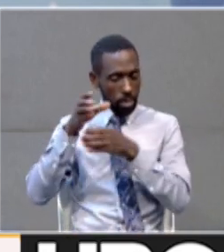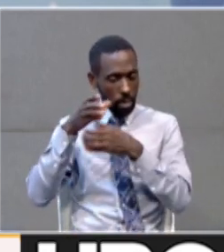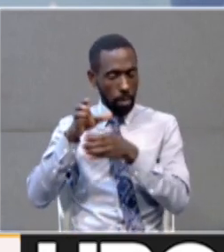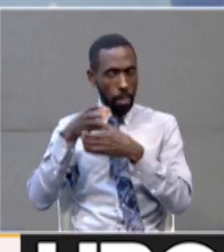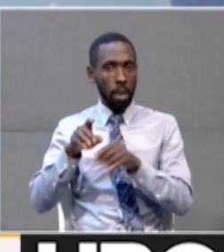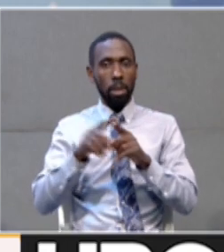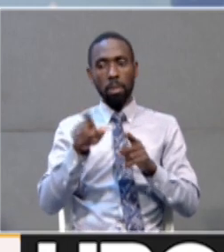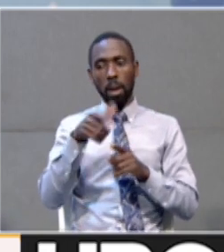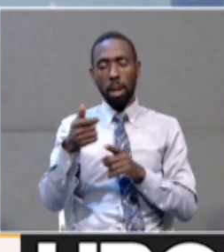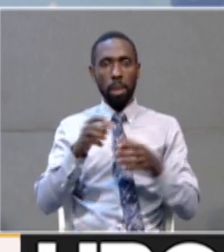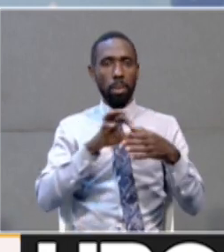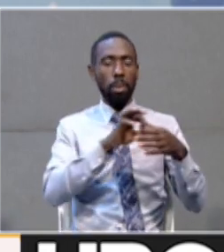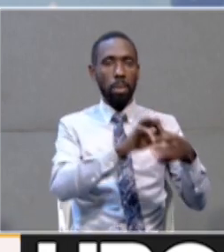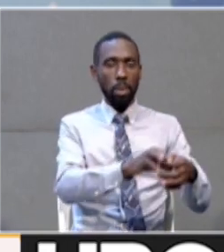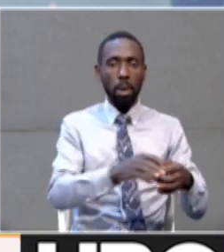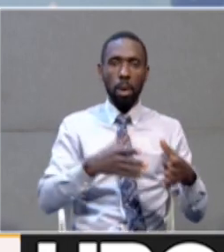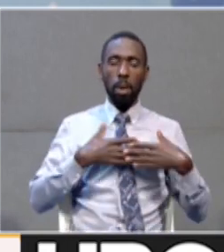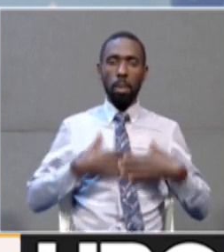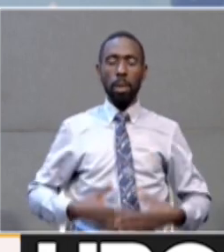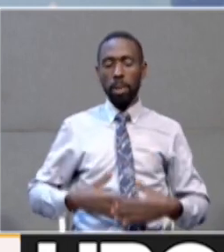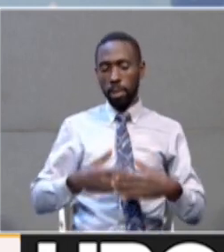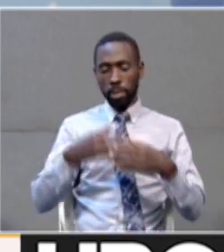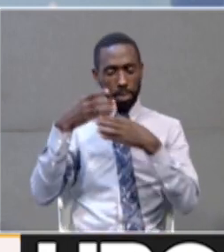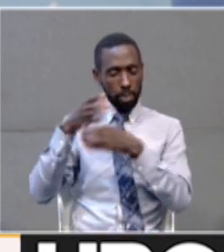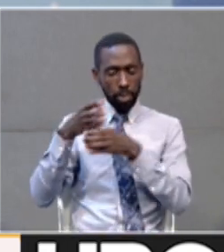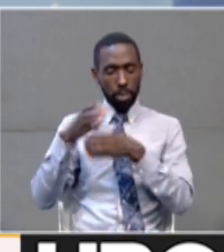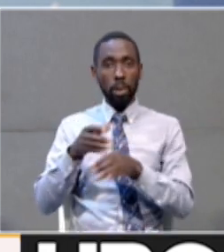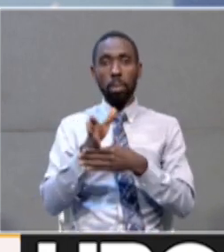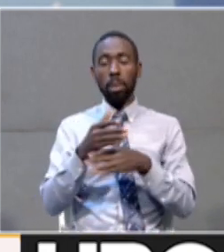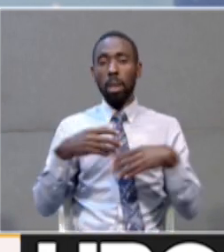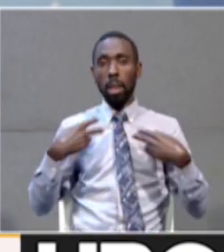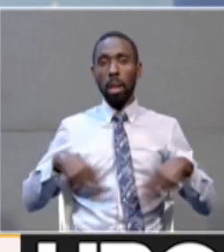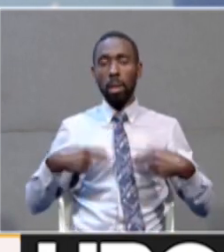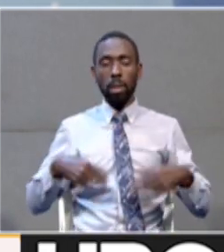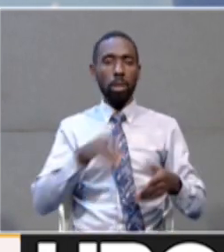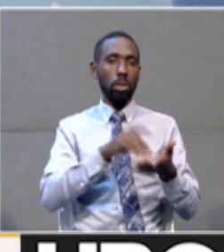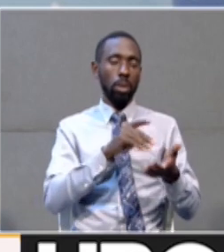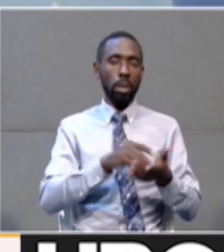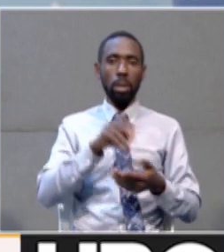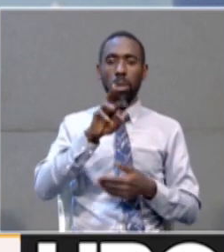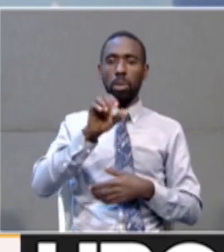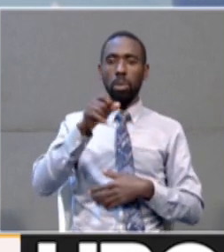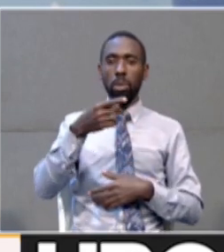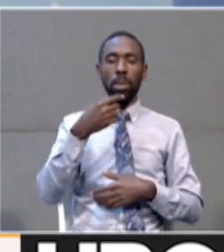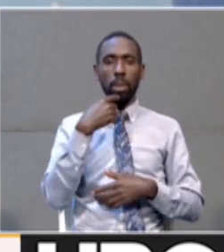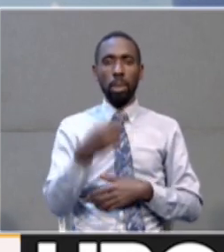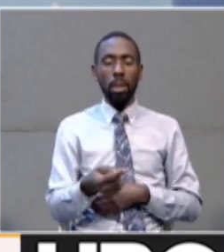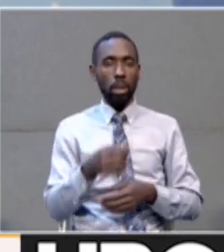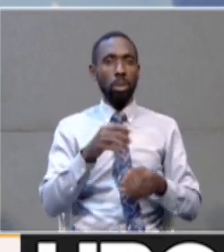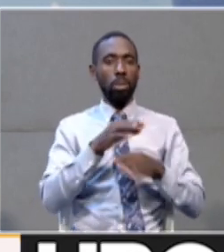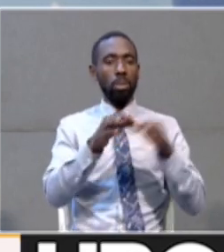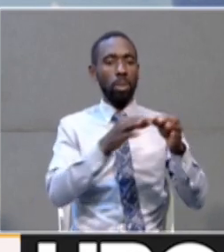and other related body scans and diagnosis. The Minister of Health, Dr. Usaid, says the donation is a